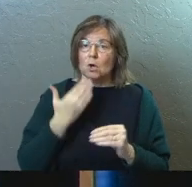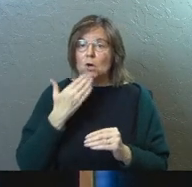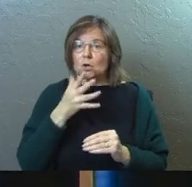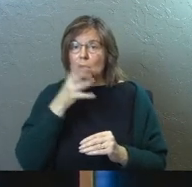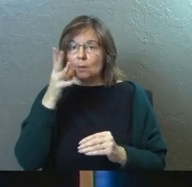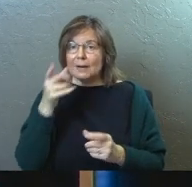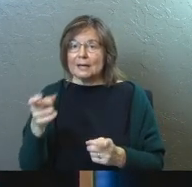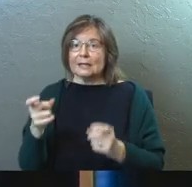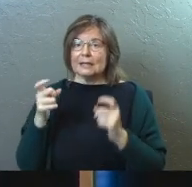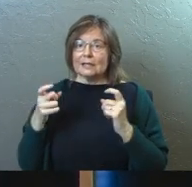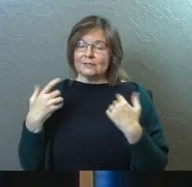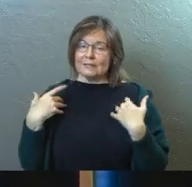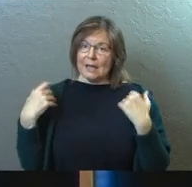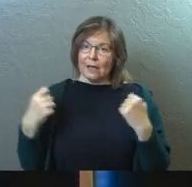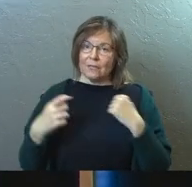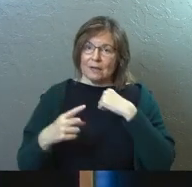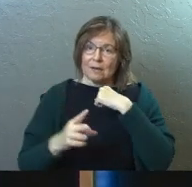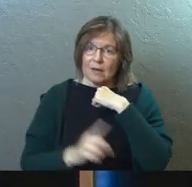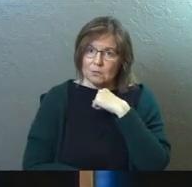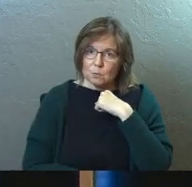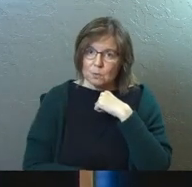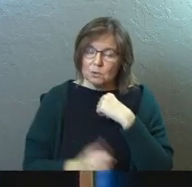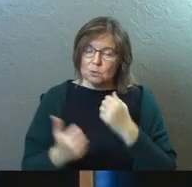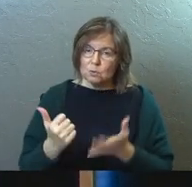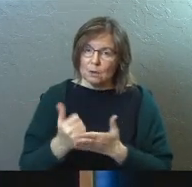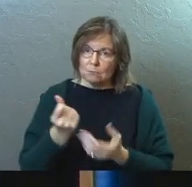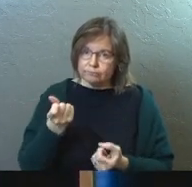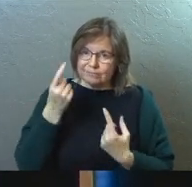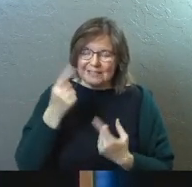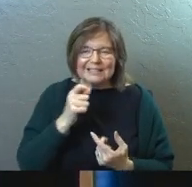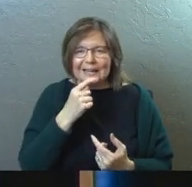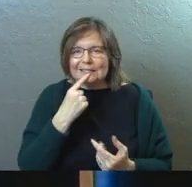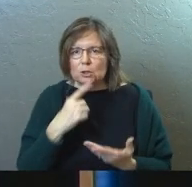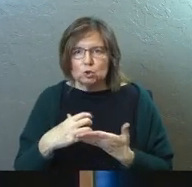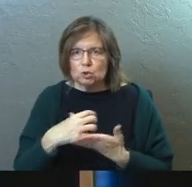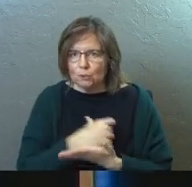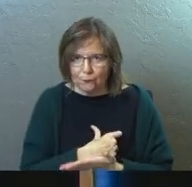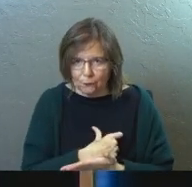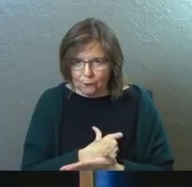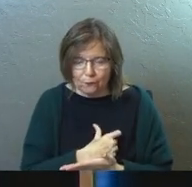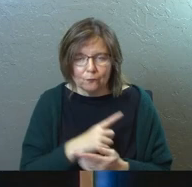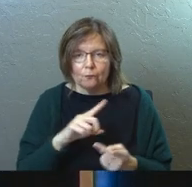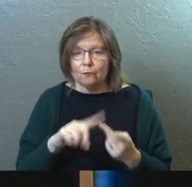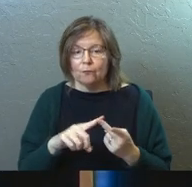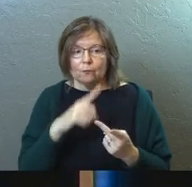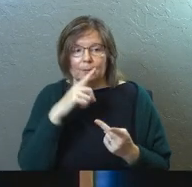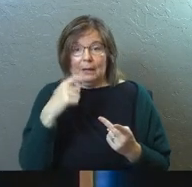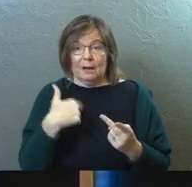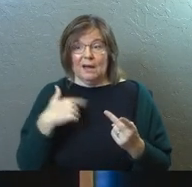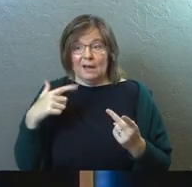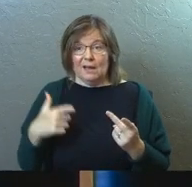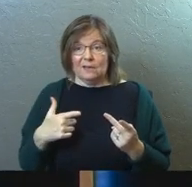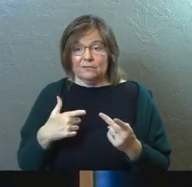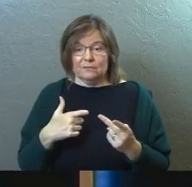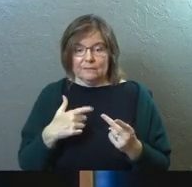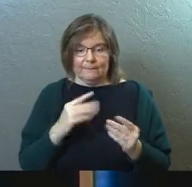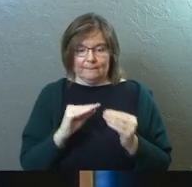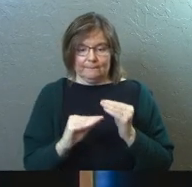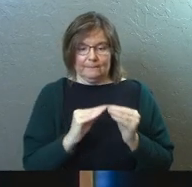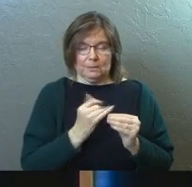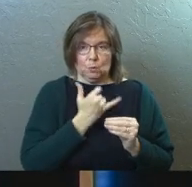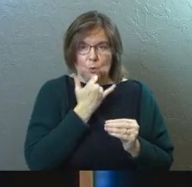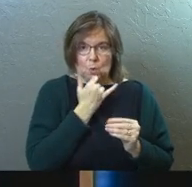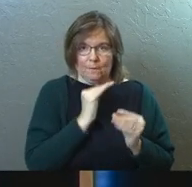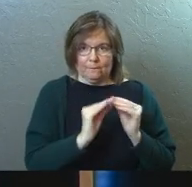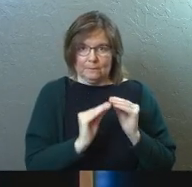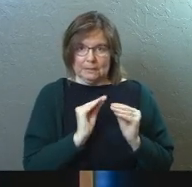parent gives a healthy consequence. Not to say that you deserve, not just because I have to right the wrongs